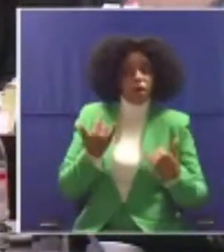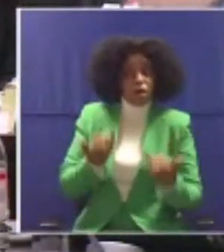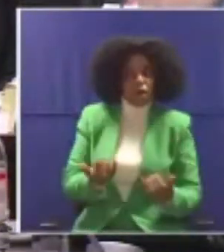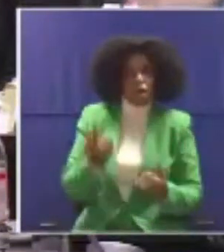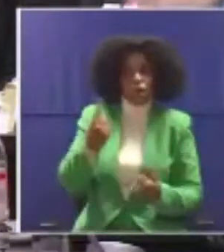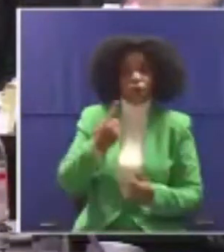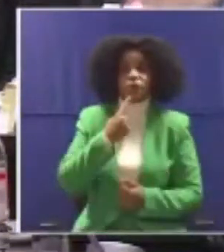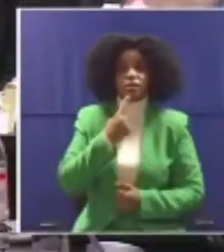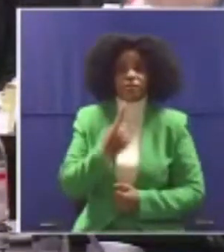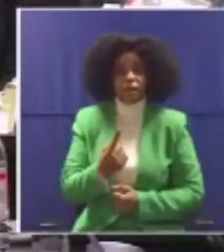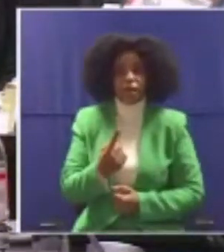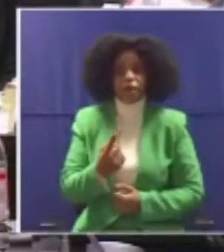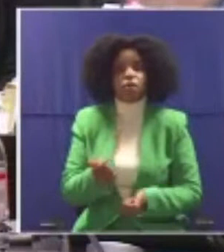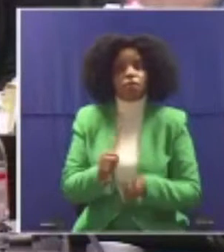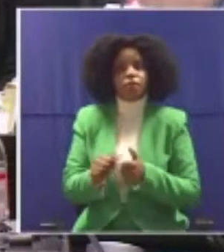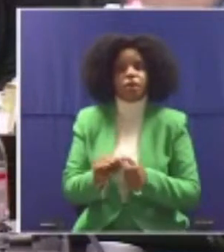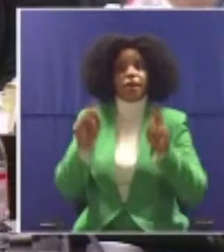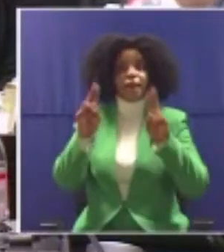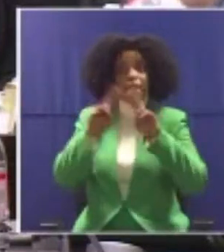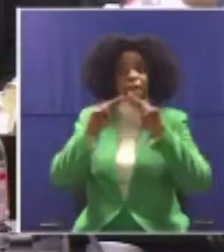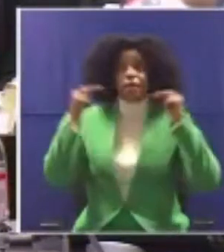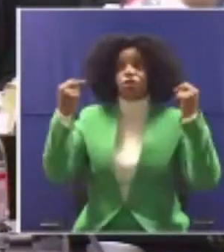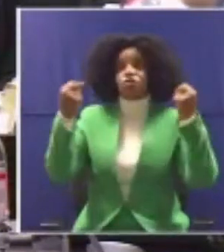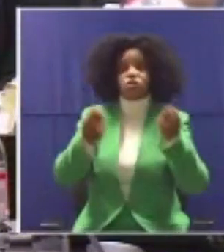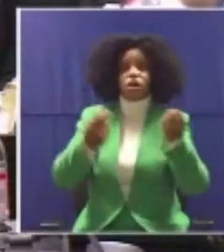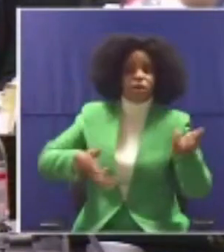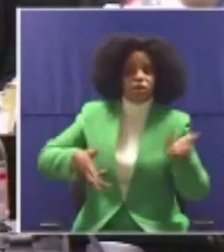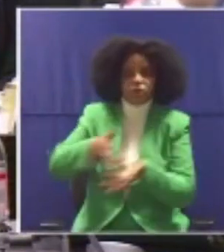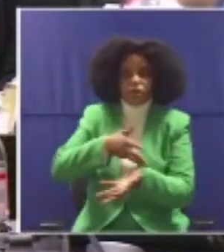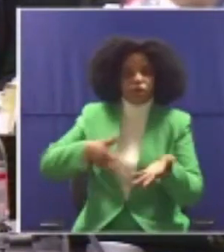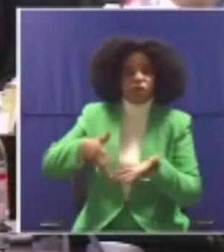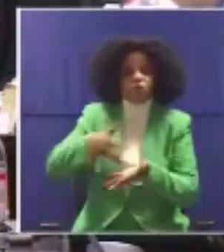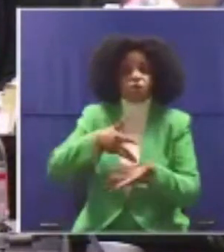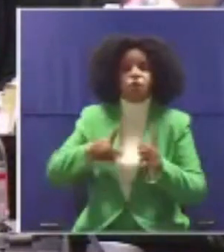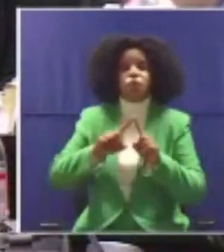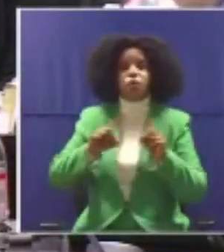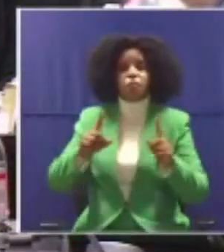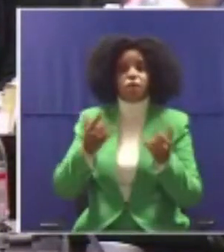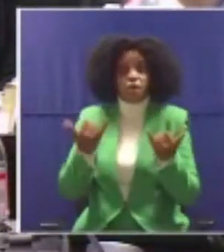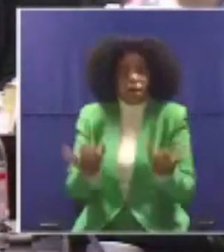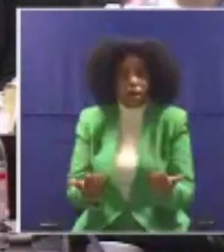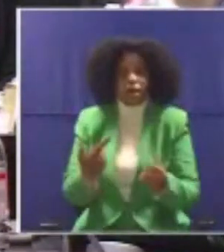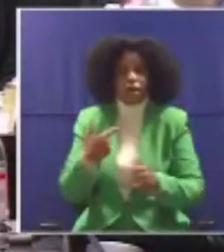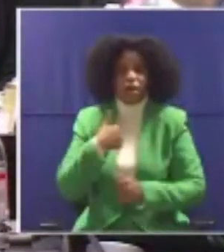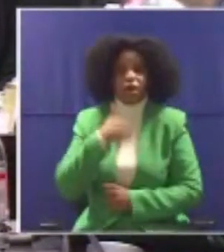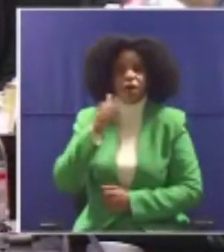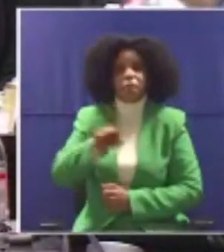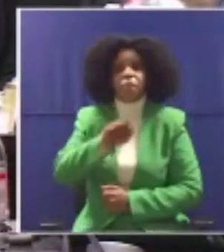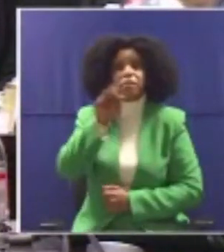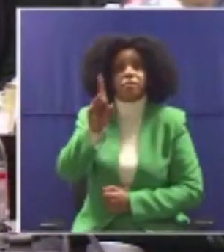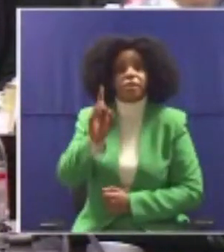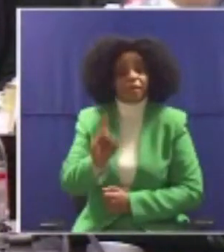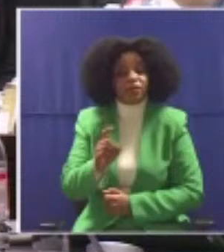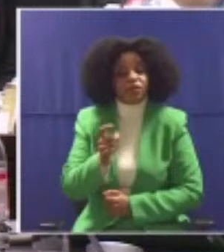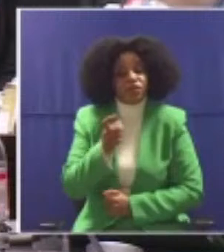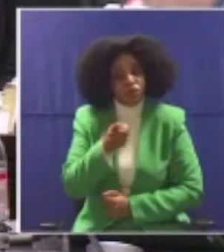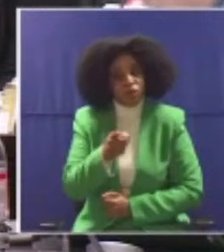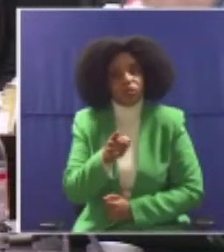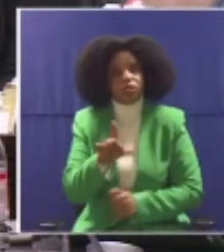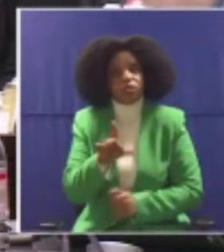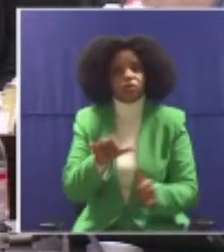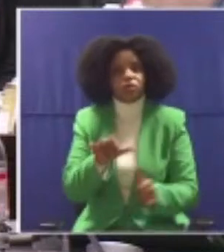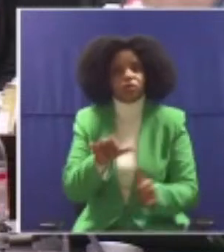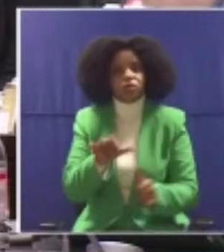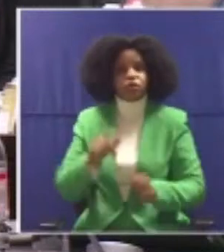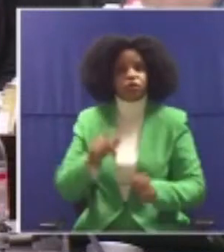I'm asking you today that when these bills come to Parliament, can you, as the Deputy President, in your capacity as the